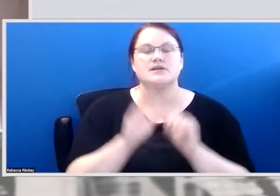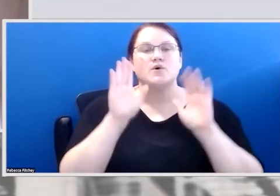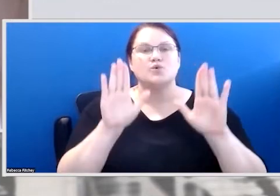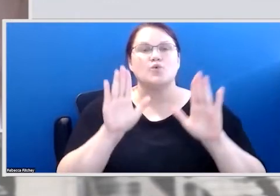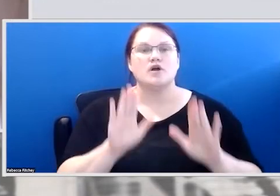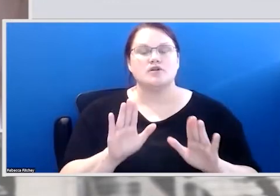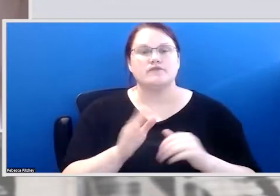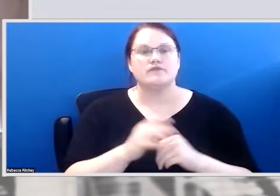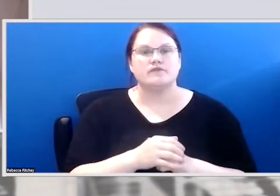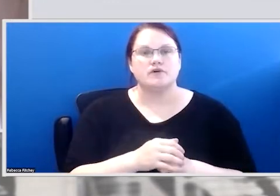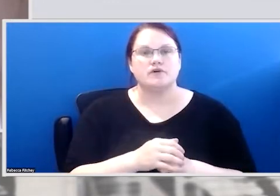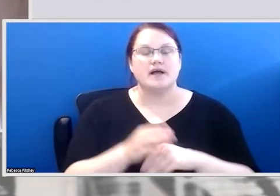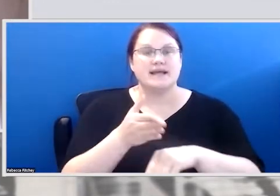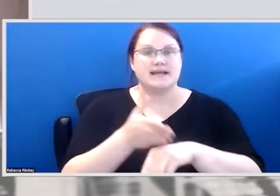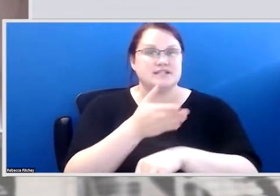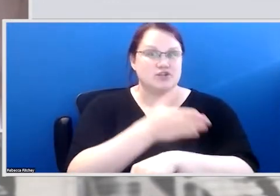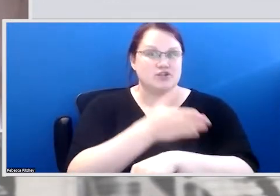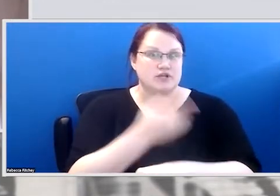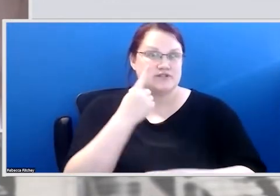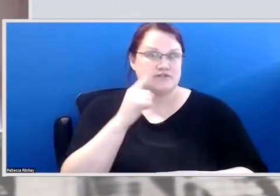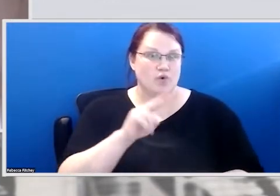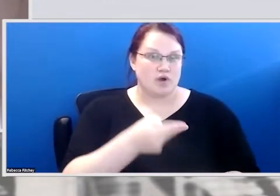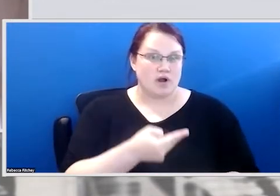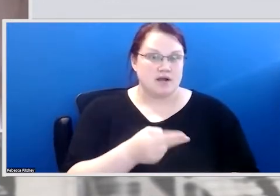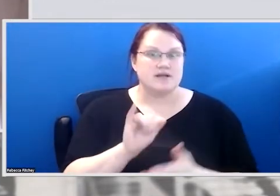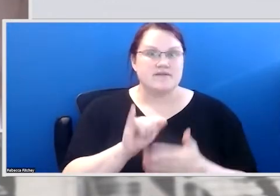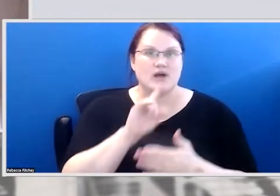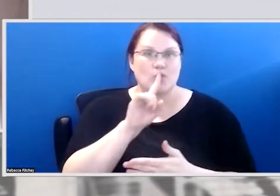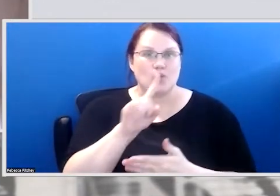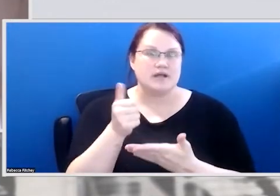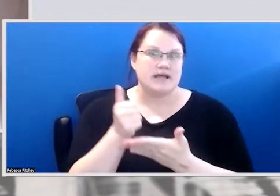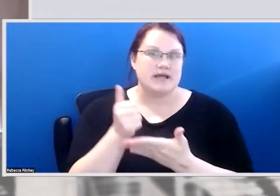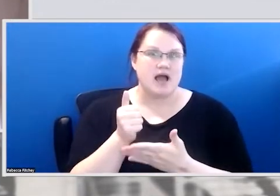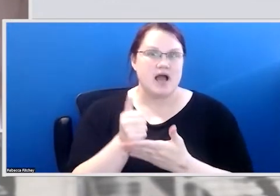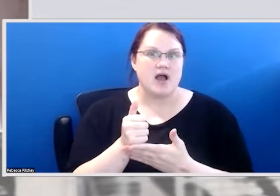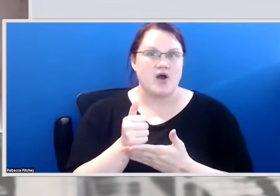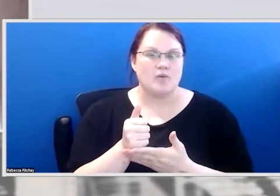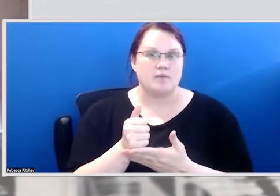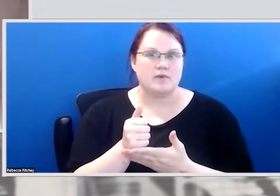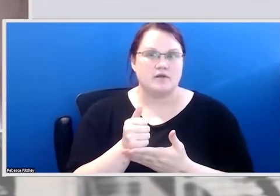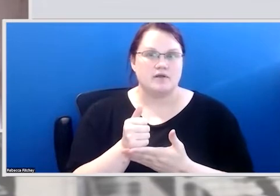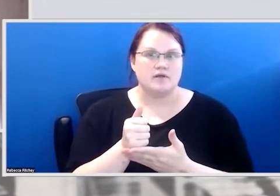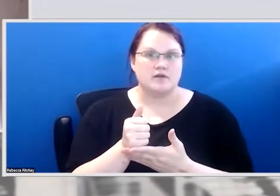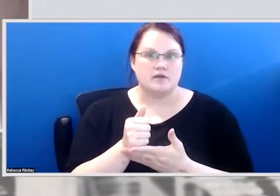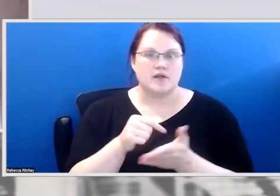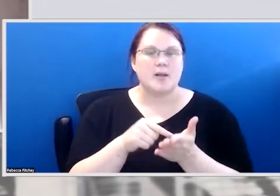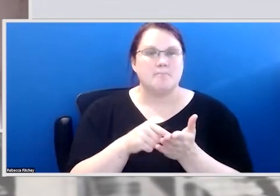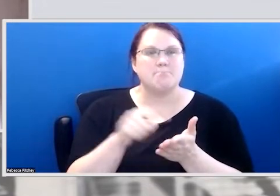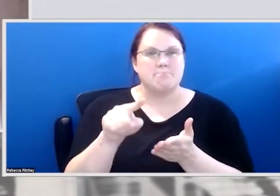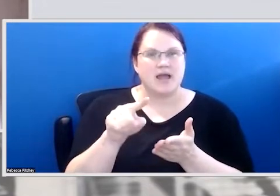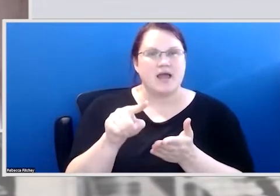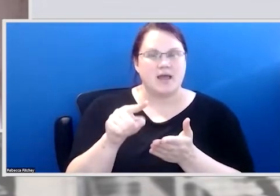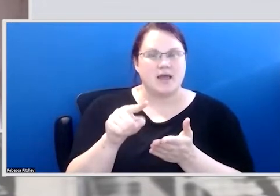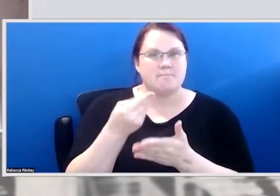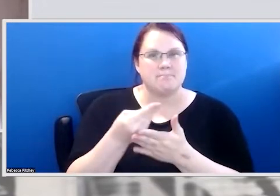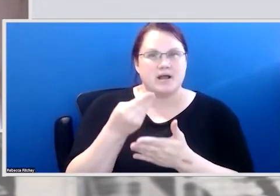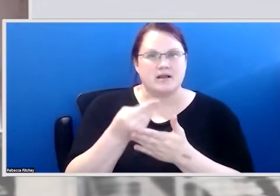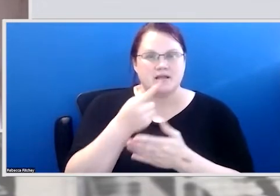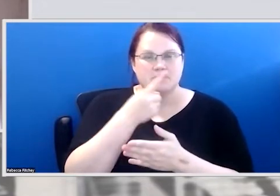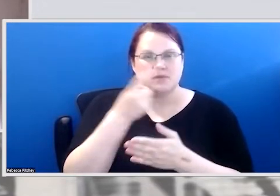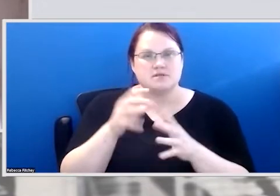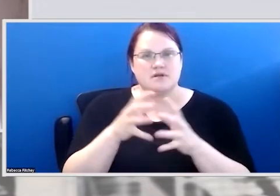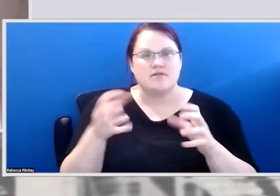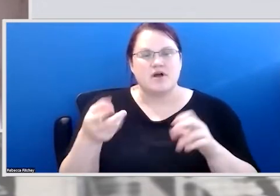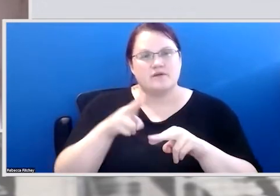mayor's office increased that for us, which will really help pay salaries because there's always increases in that, and the costs